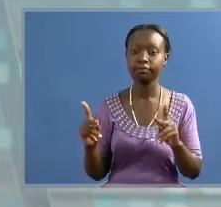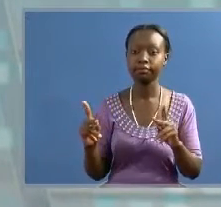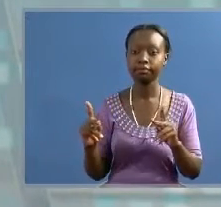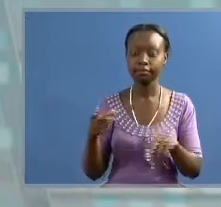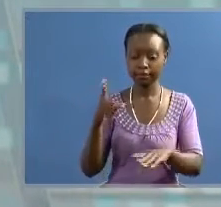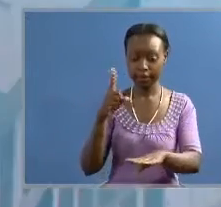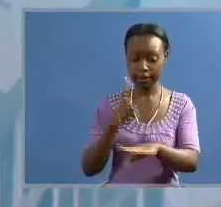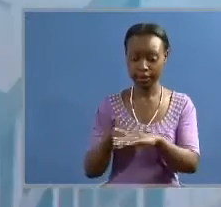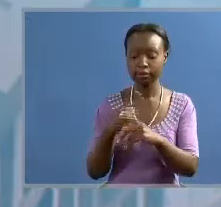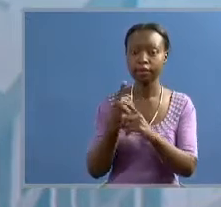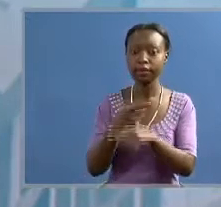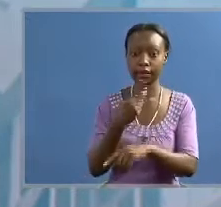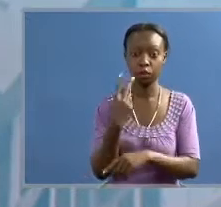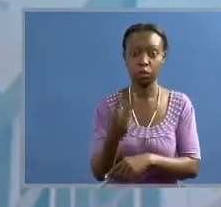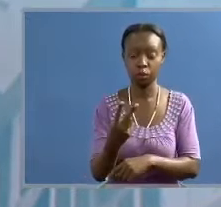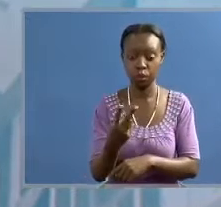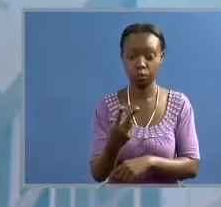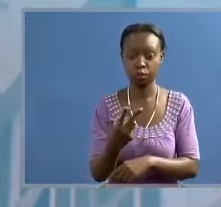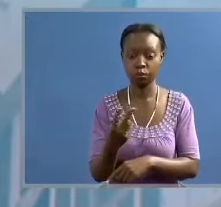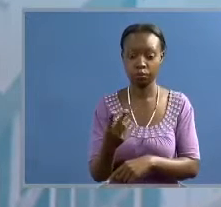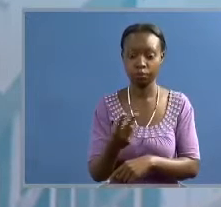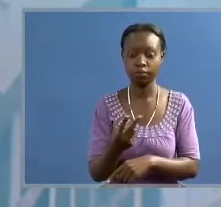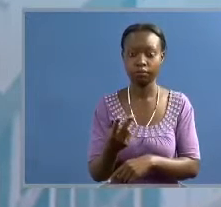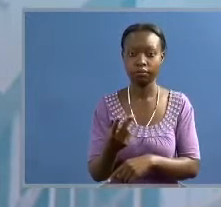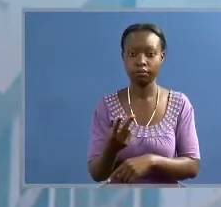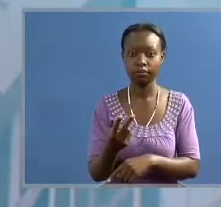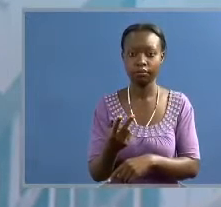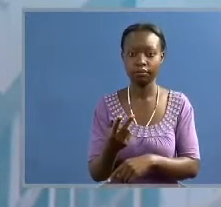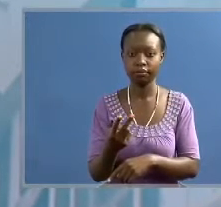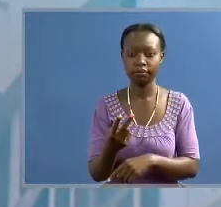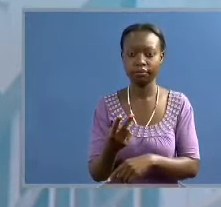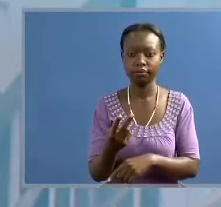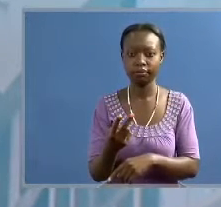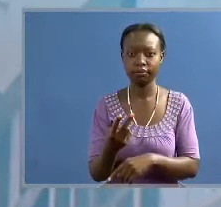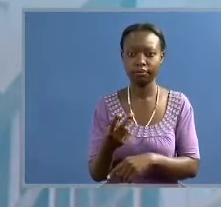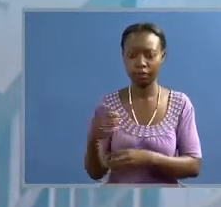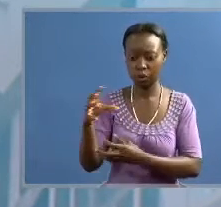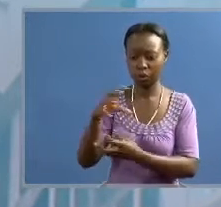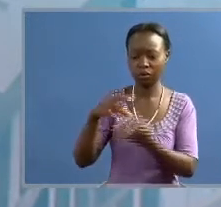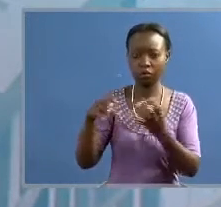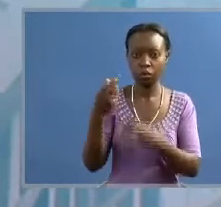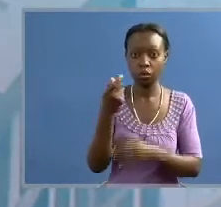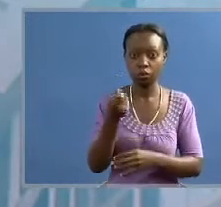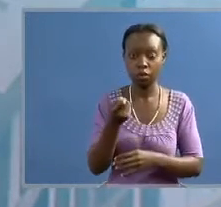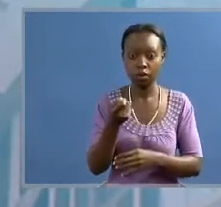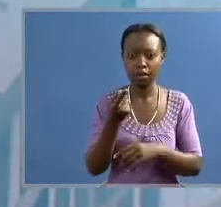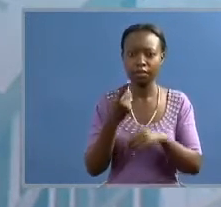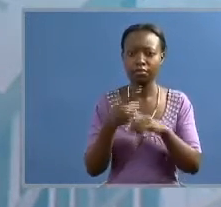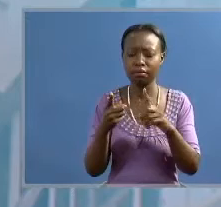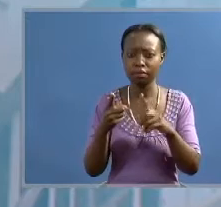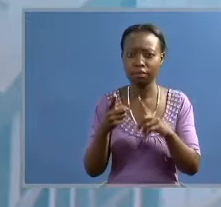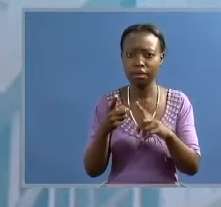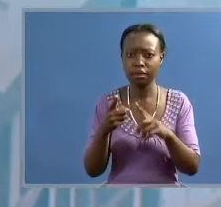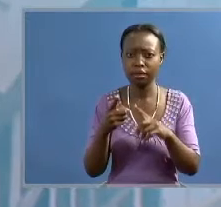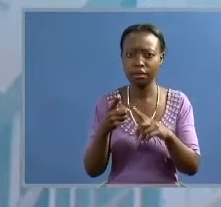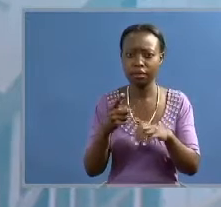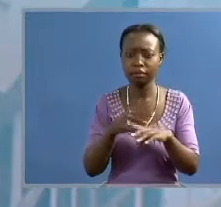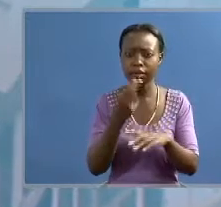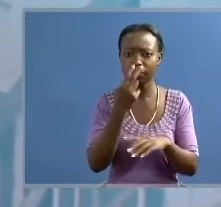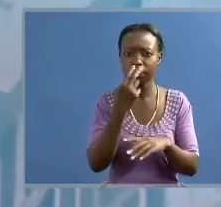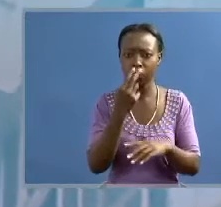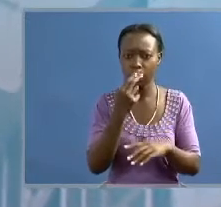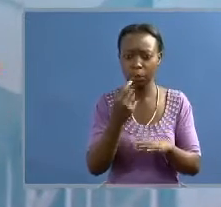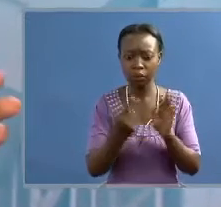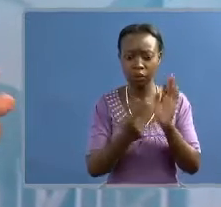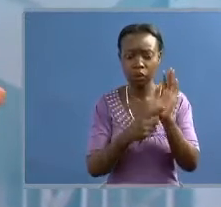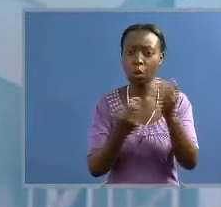the differentiation of the two, they actually overlap. So you will see that in flu, there are certain symptoms